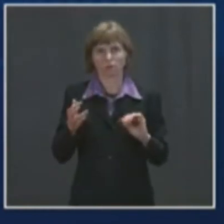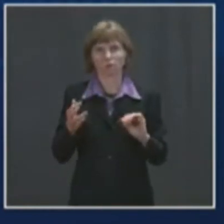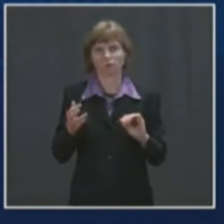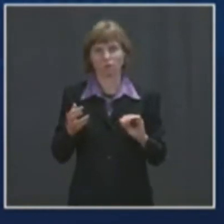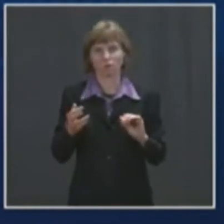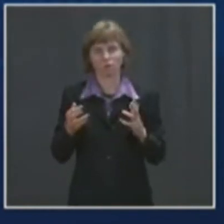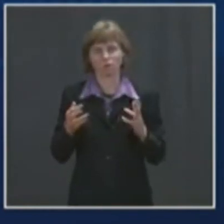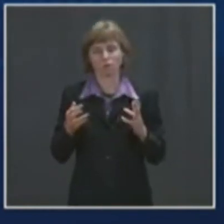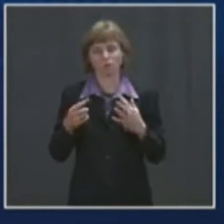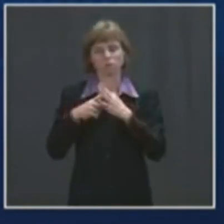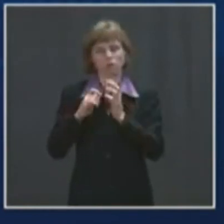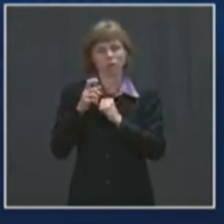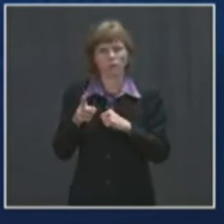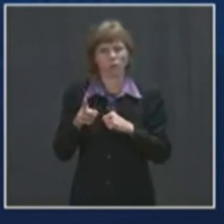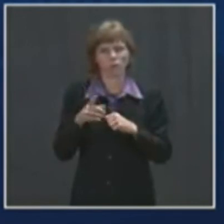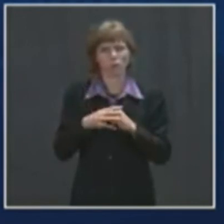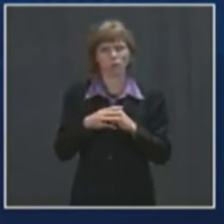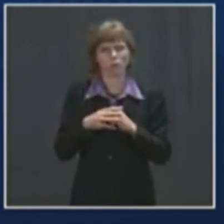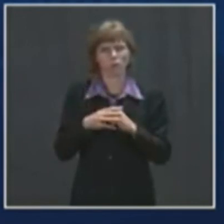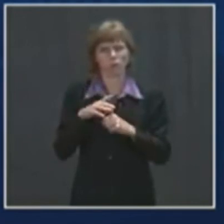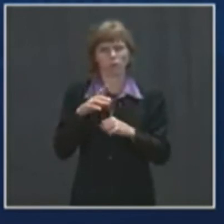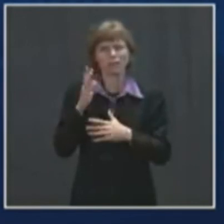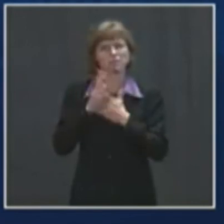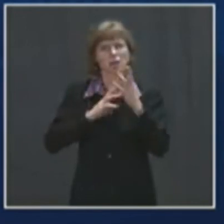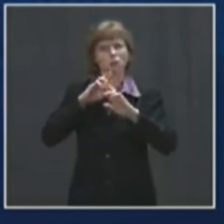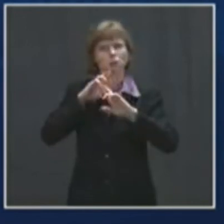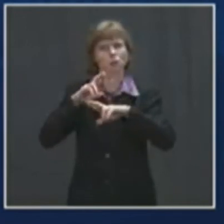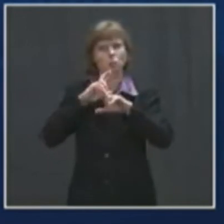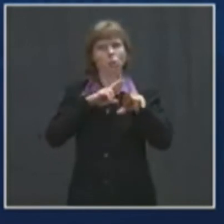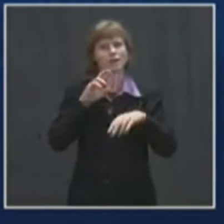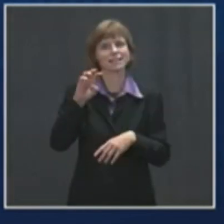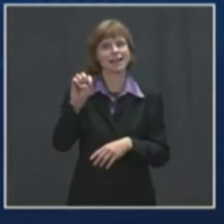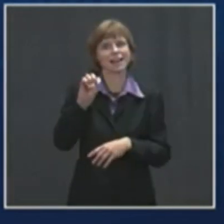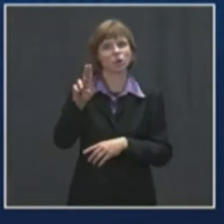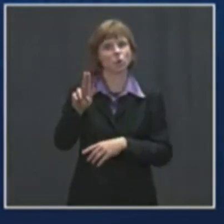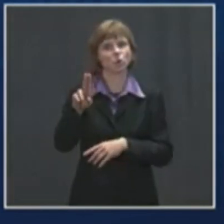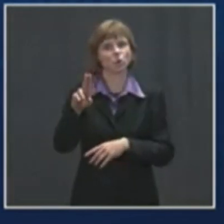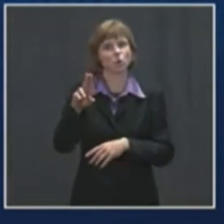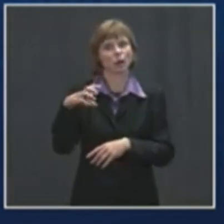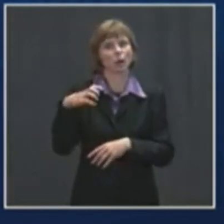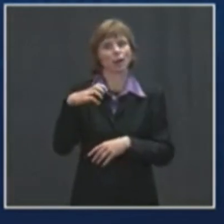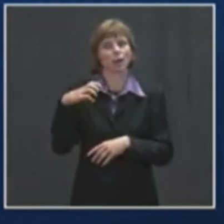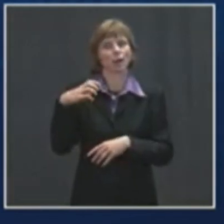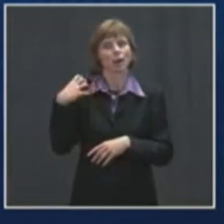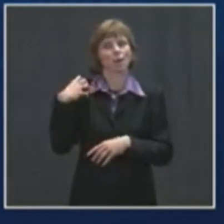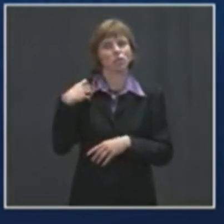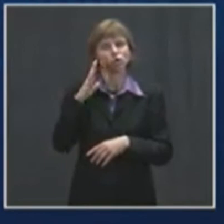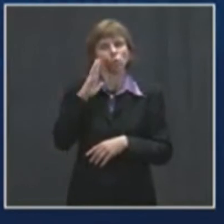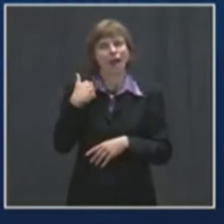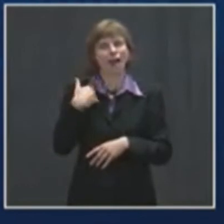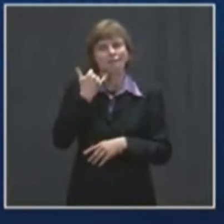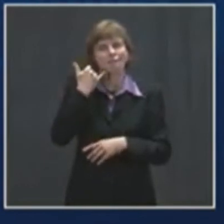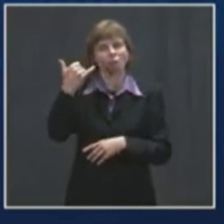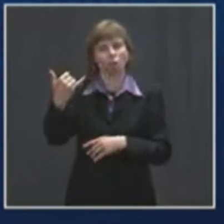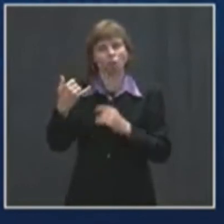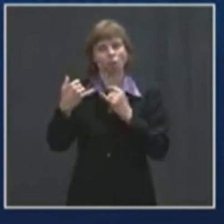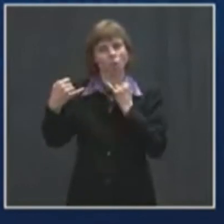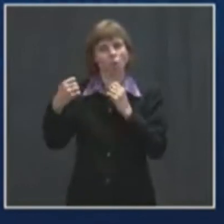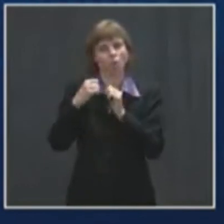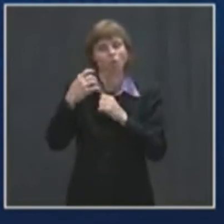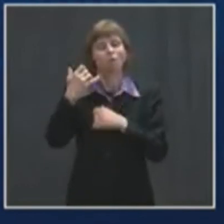you. There's been some reporting that the EU commissioner is going to have a phone call with President Biden and propose a